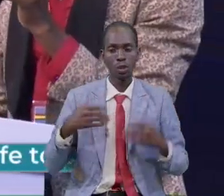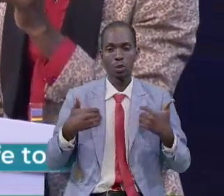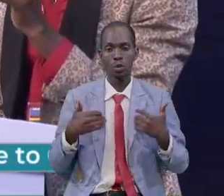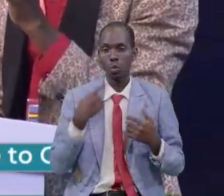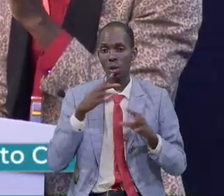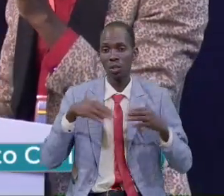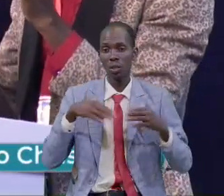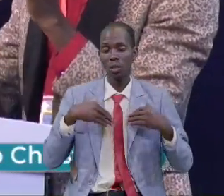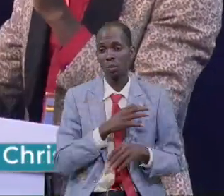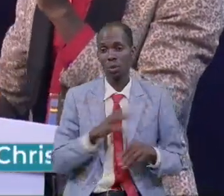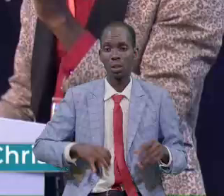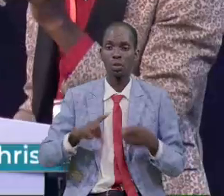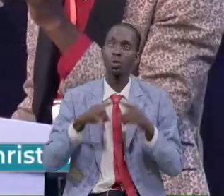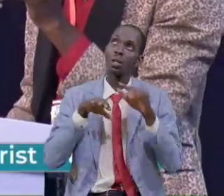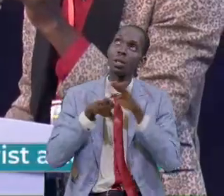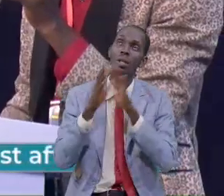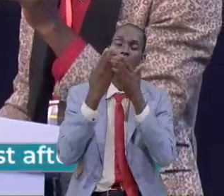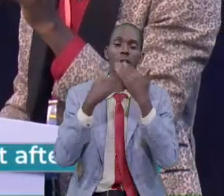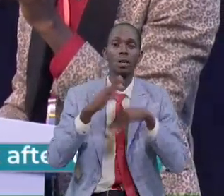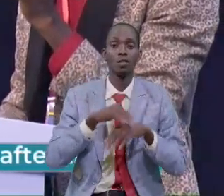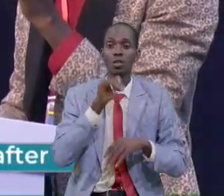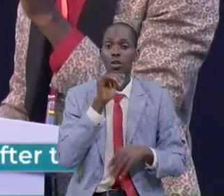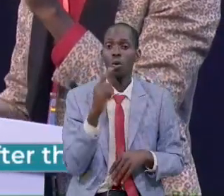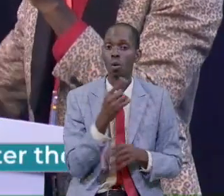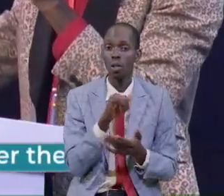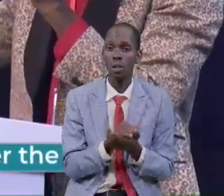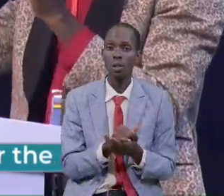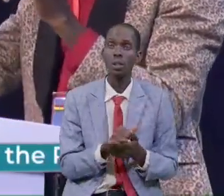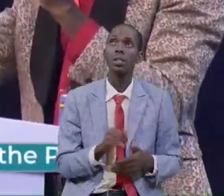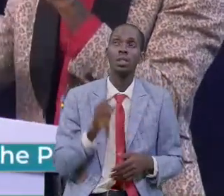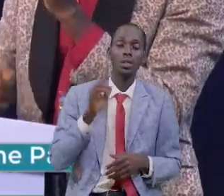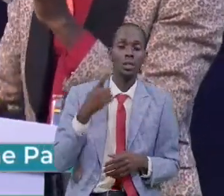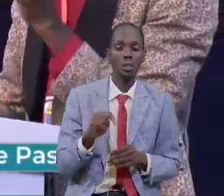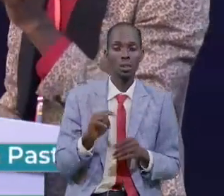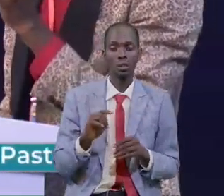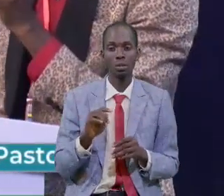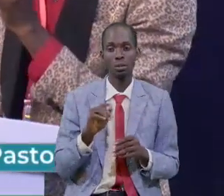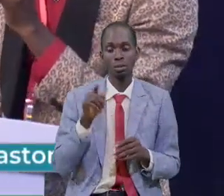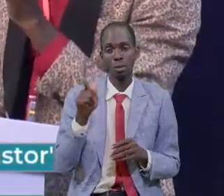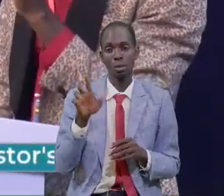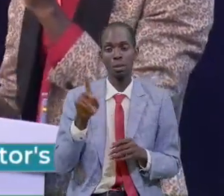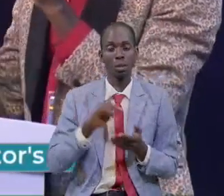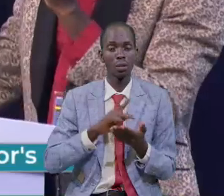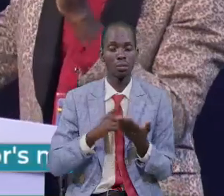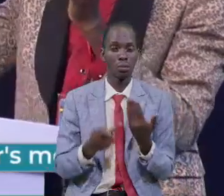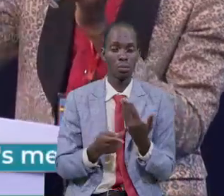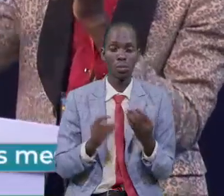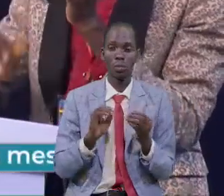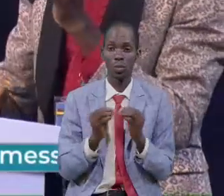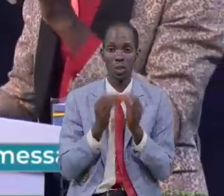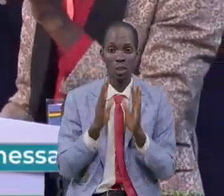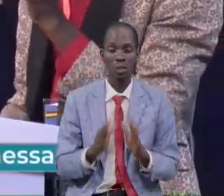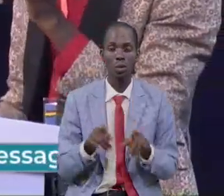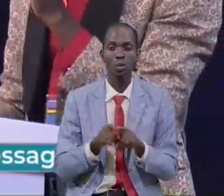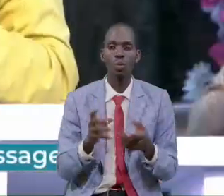Not only that. He want them to succeed in life. Let's all help. When we go